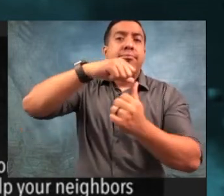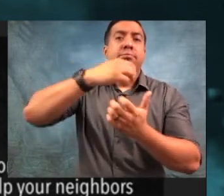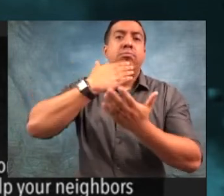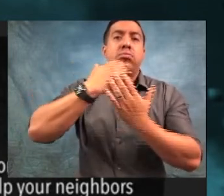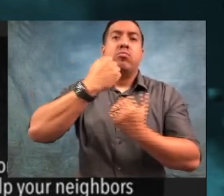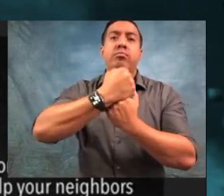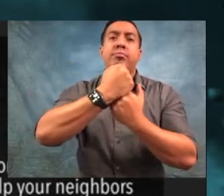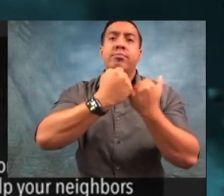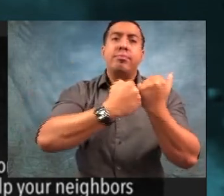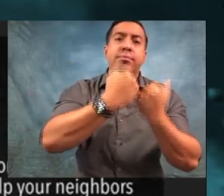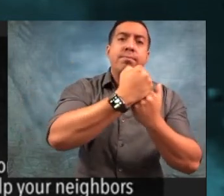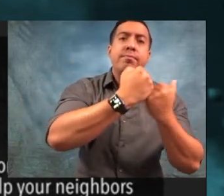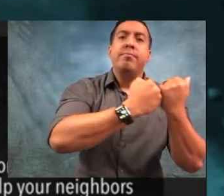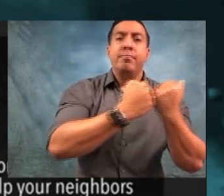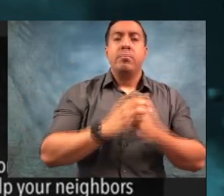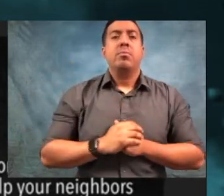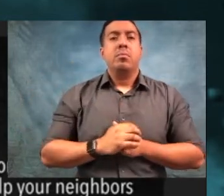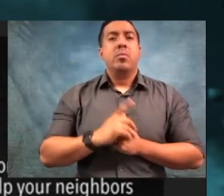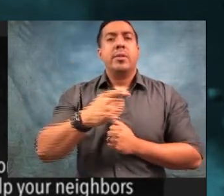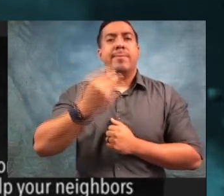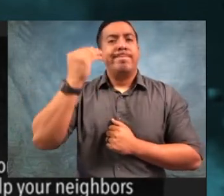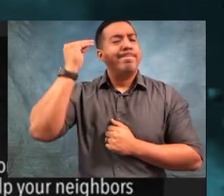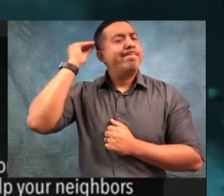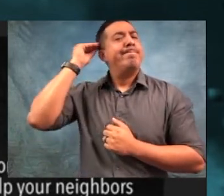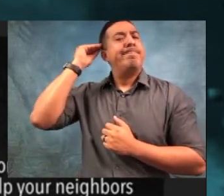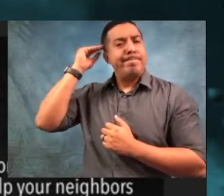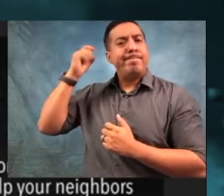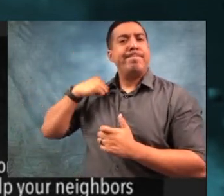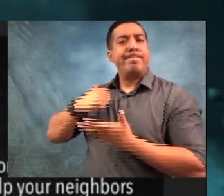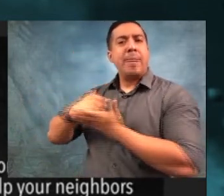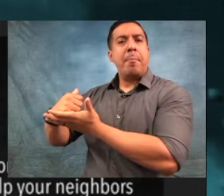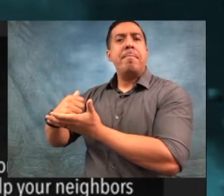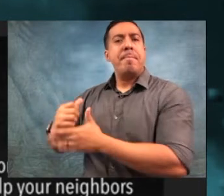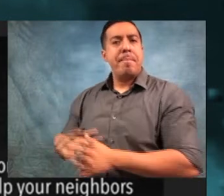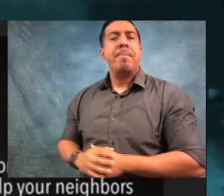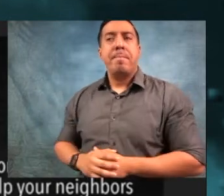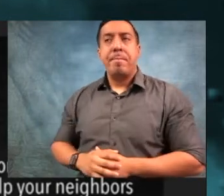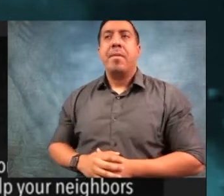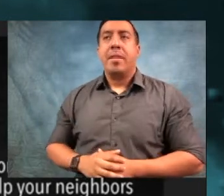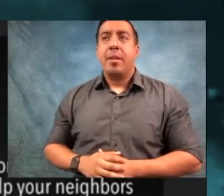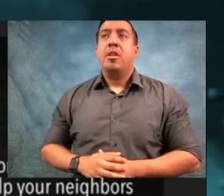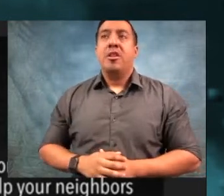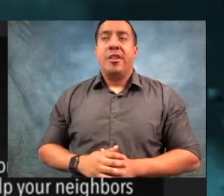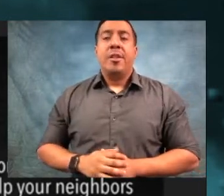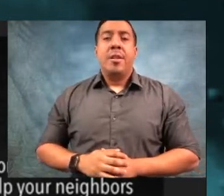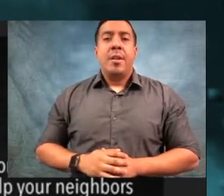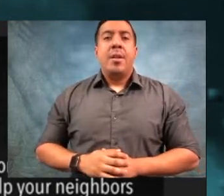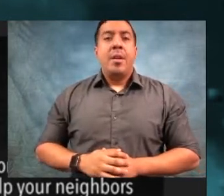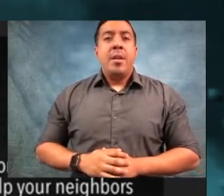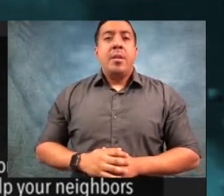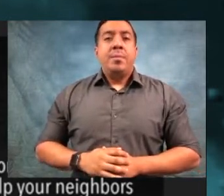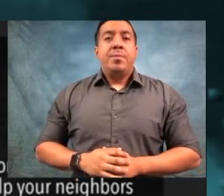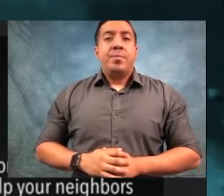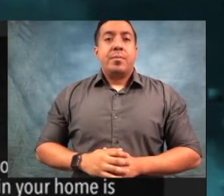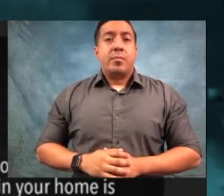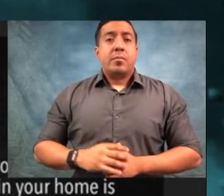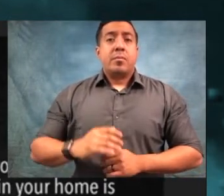to help each other, and so keep that in mind.